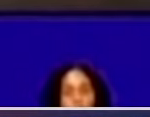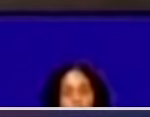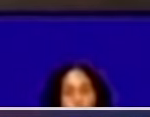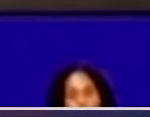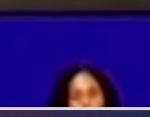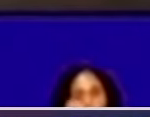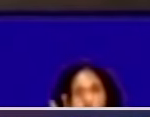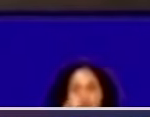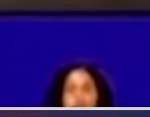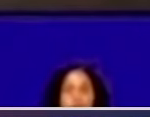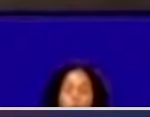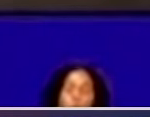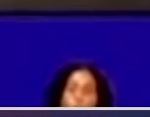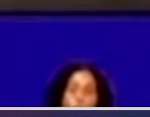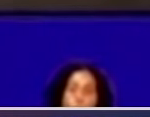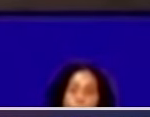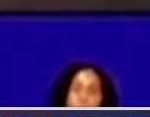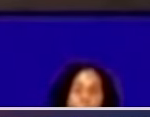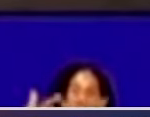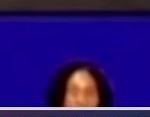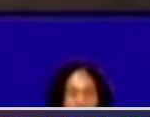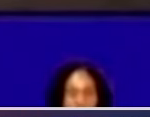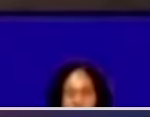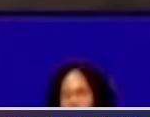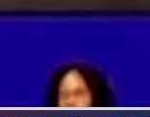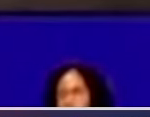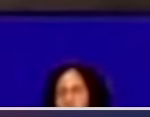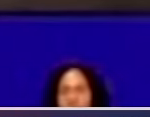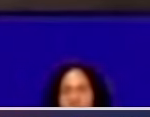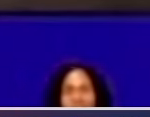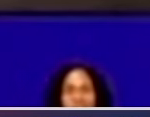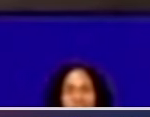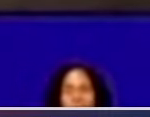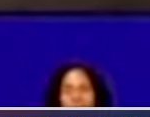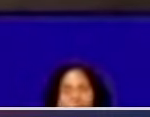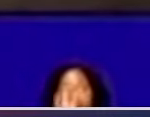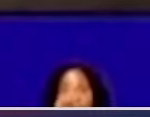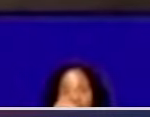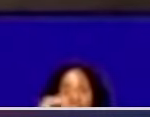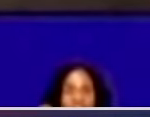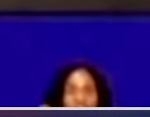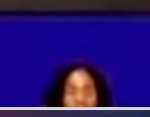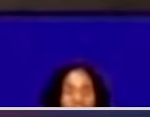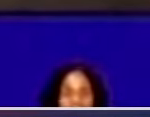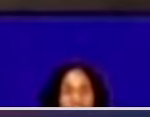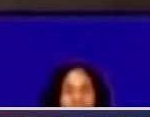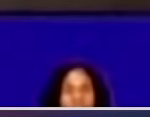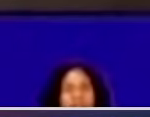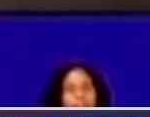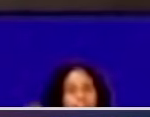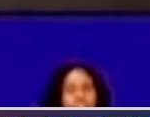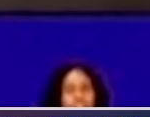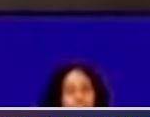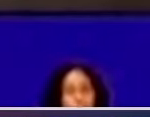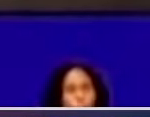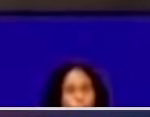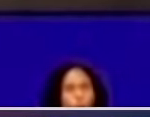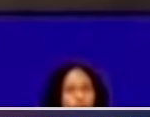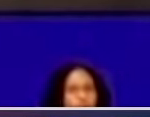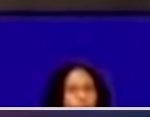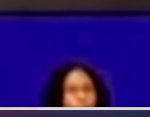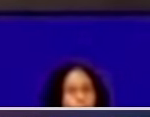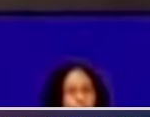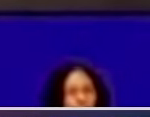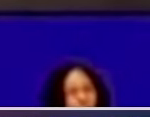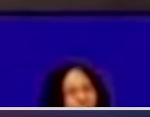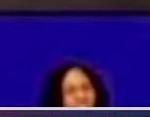And for almost 3 decades, it's treated the small business owner as the enemy, doing all it